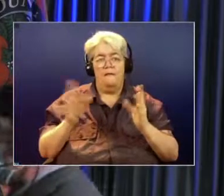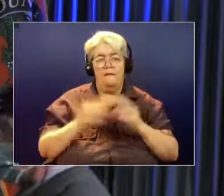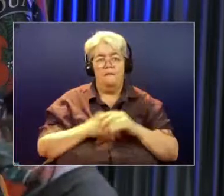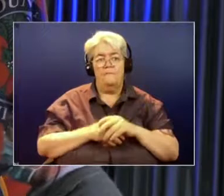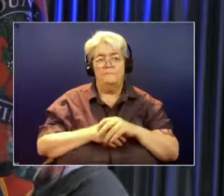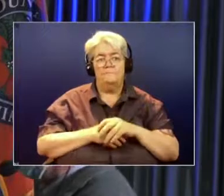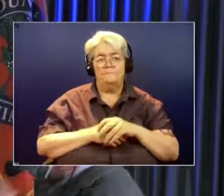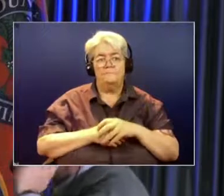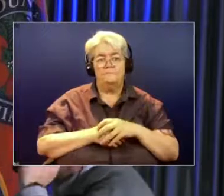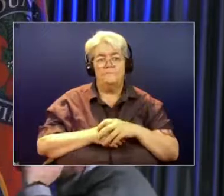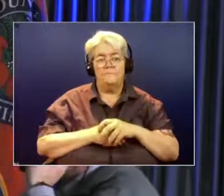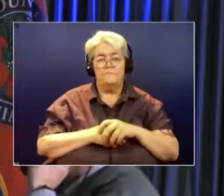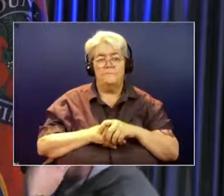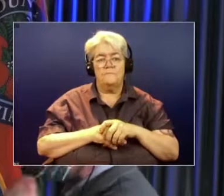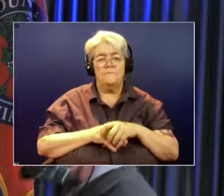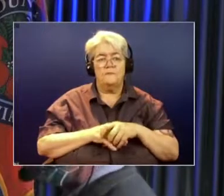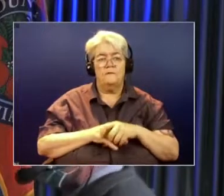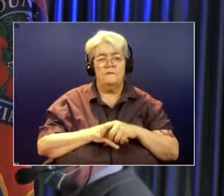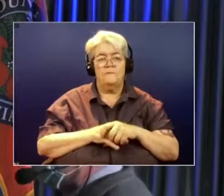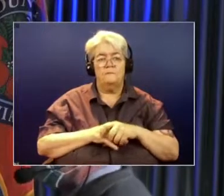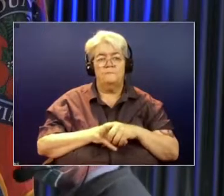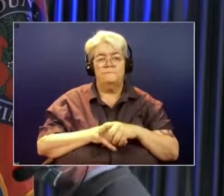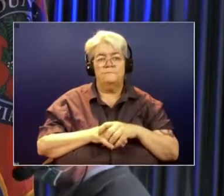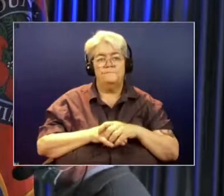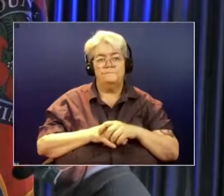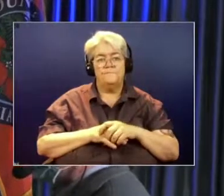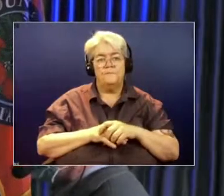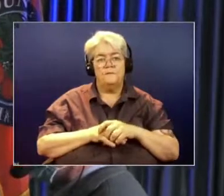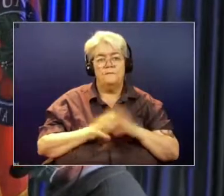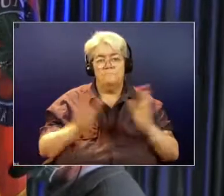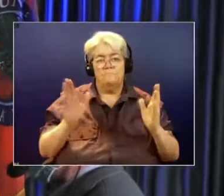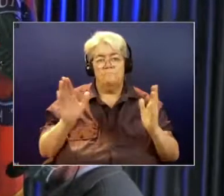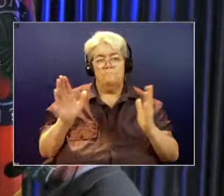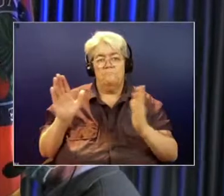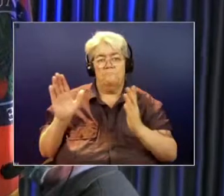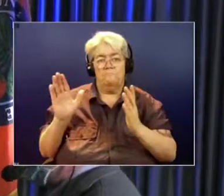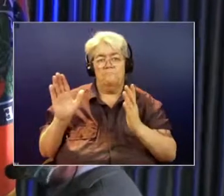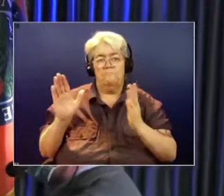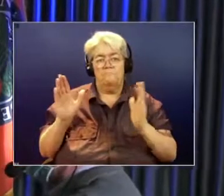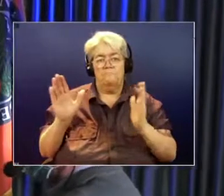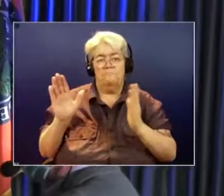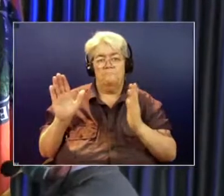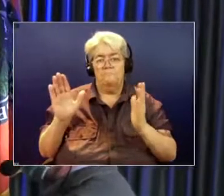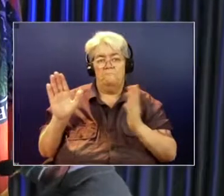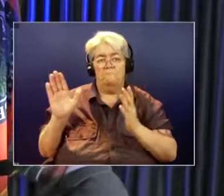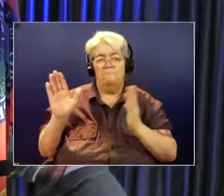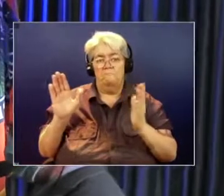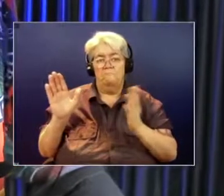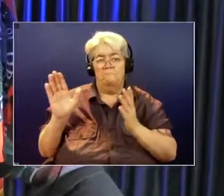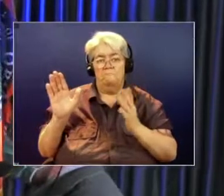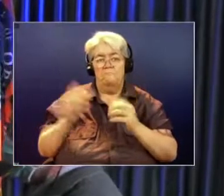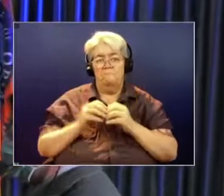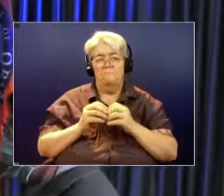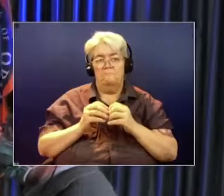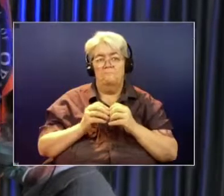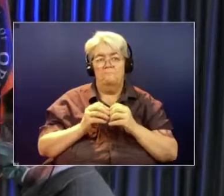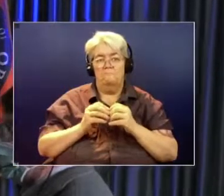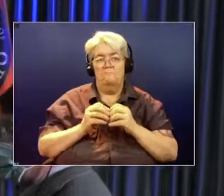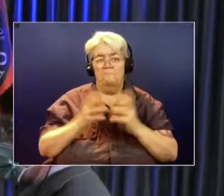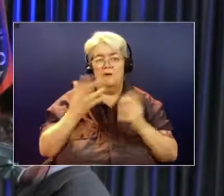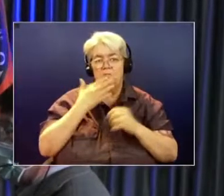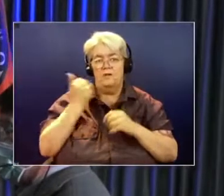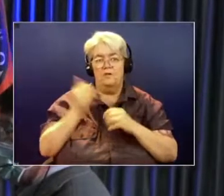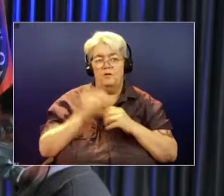You're is. absolutely right. You can go a little bit more, Tony. Just a little bit more. You see, these are things that we had to do first. Yeah. So let's